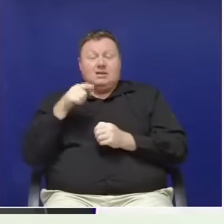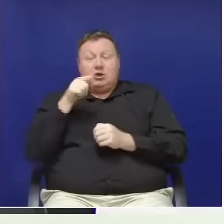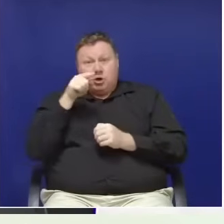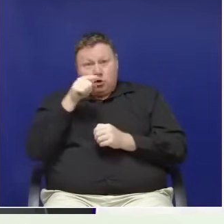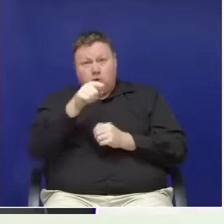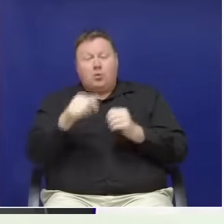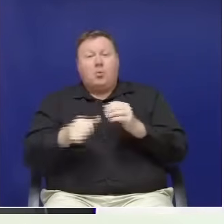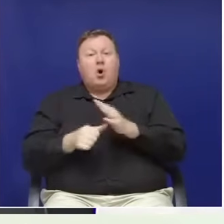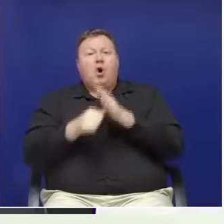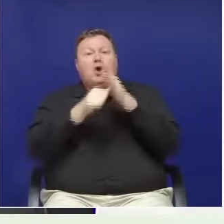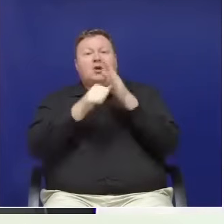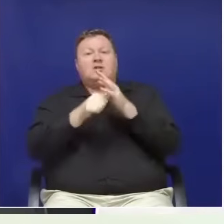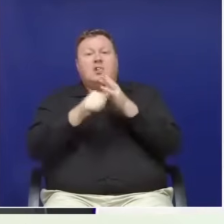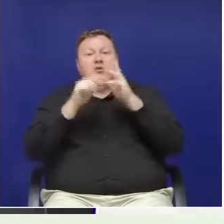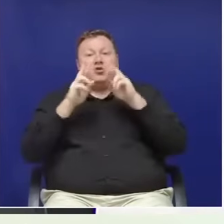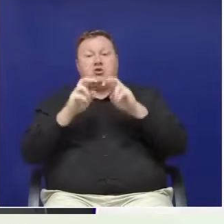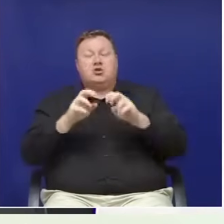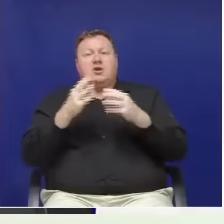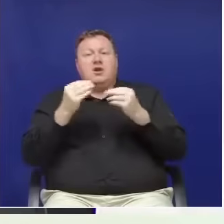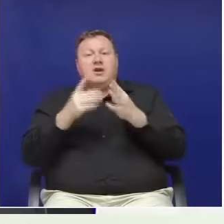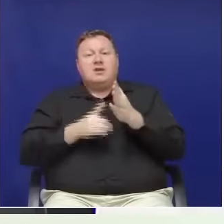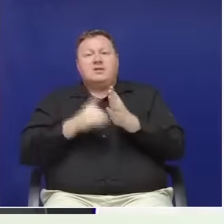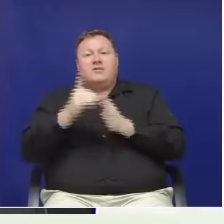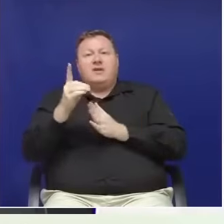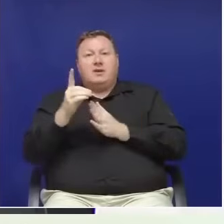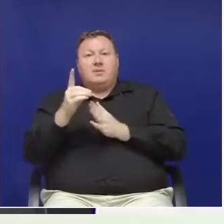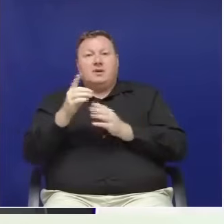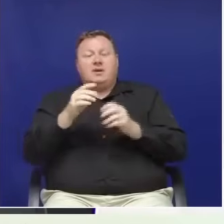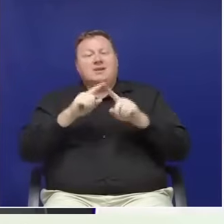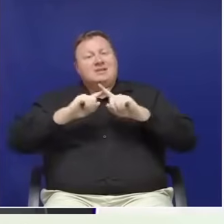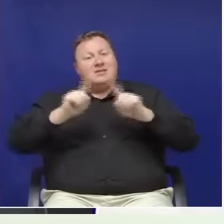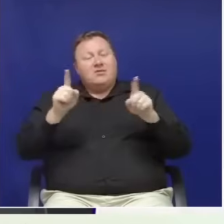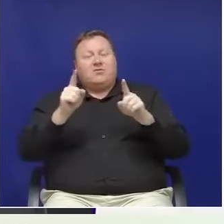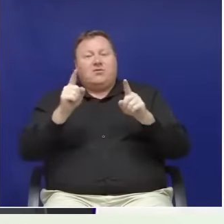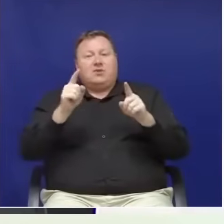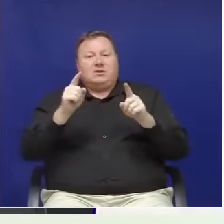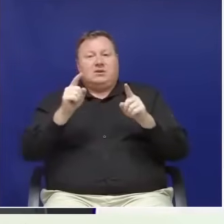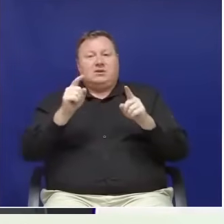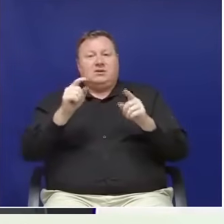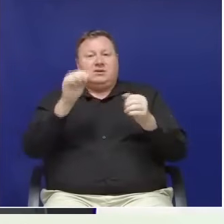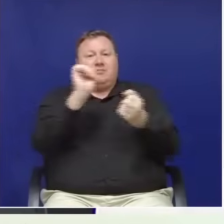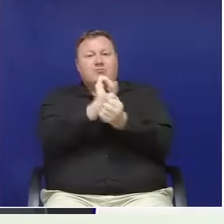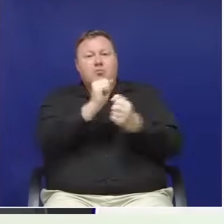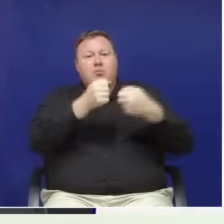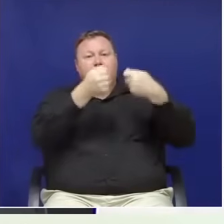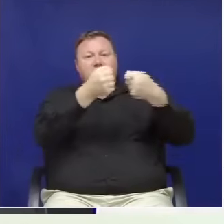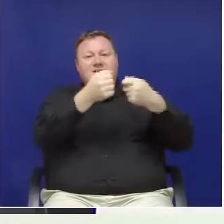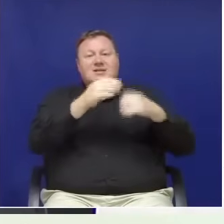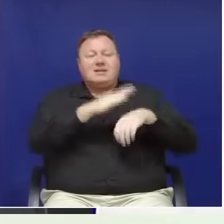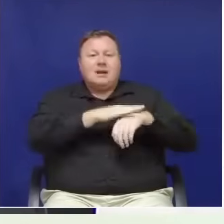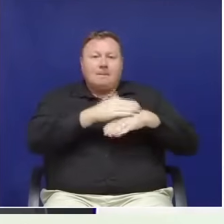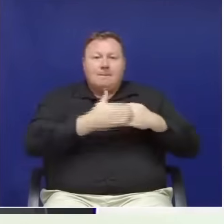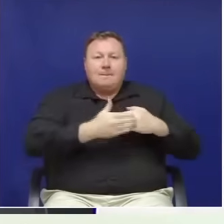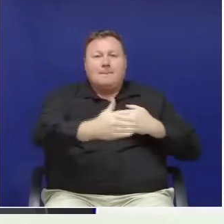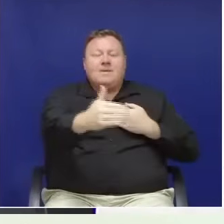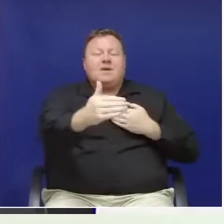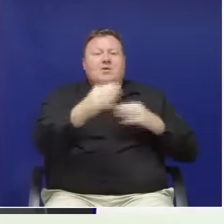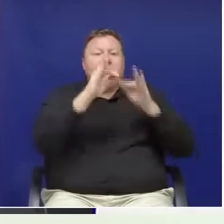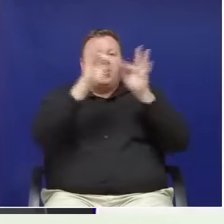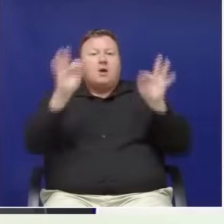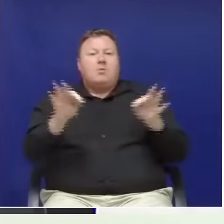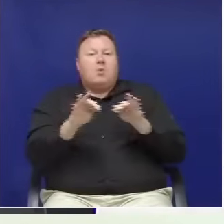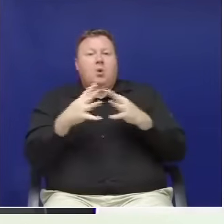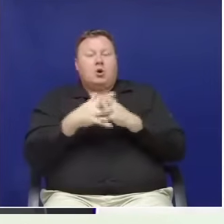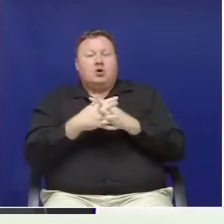research and the development of alternative sentencing frameworks as a key contribution to